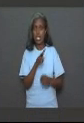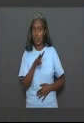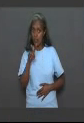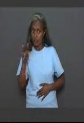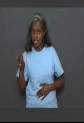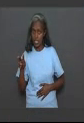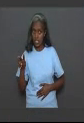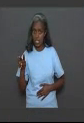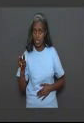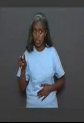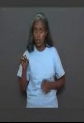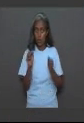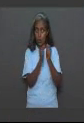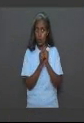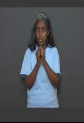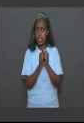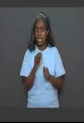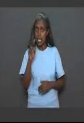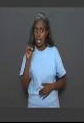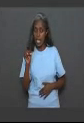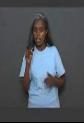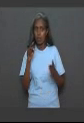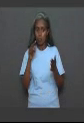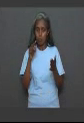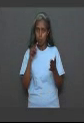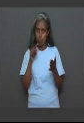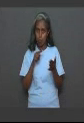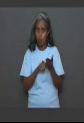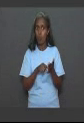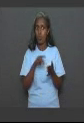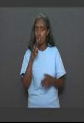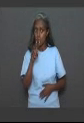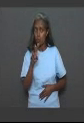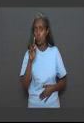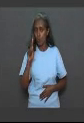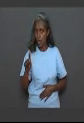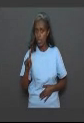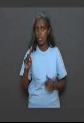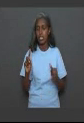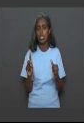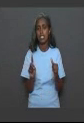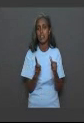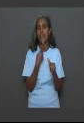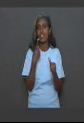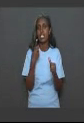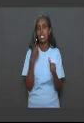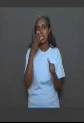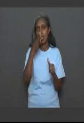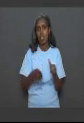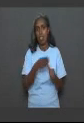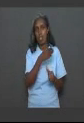vector with end point 2, 1 in the first